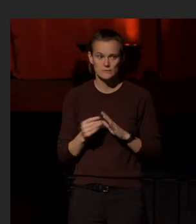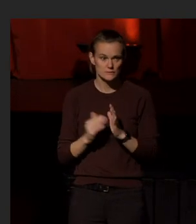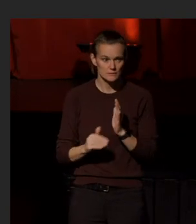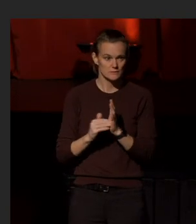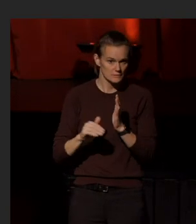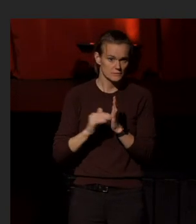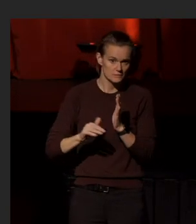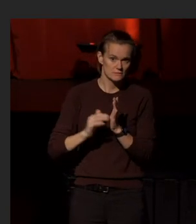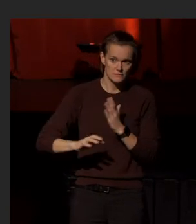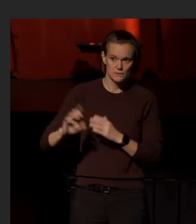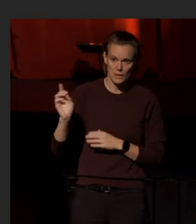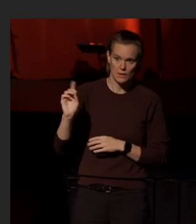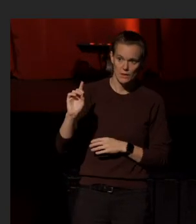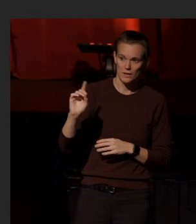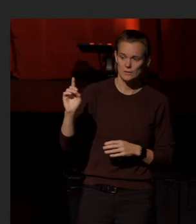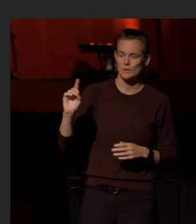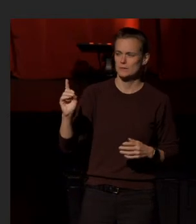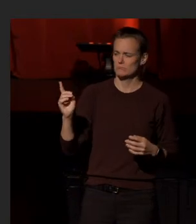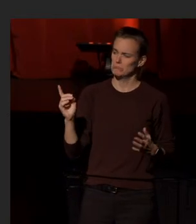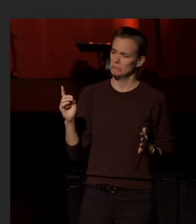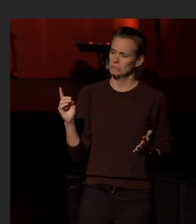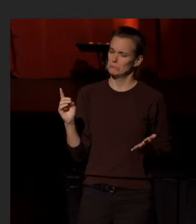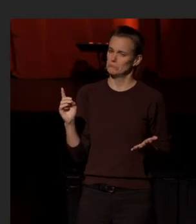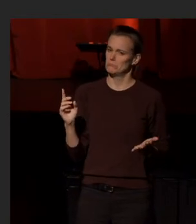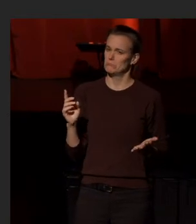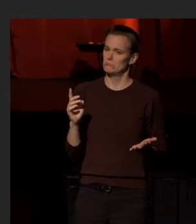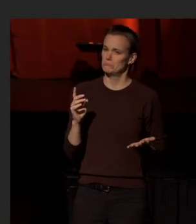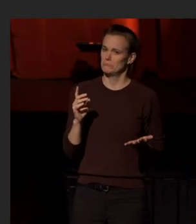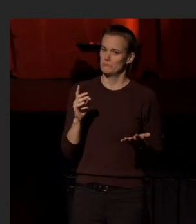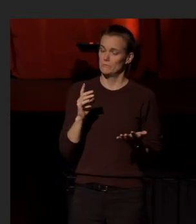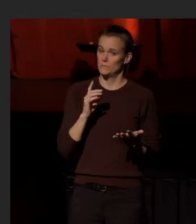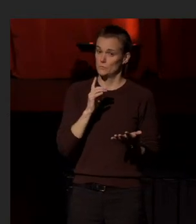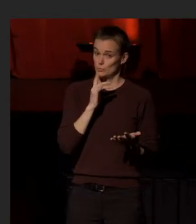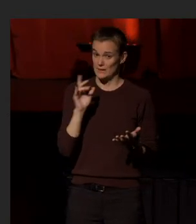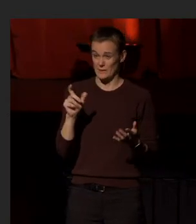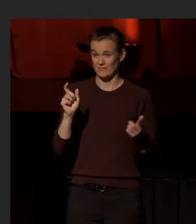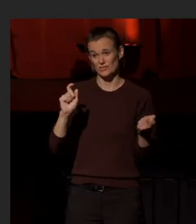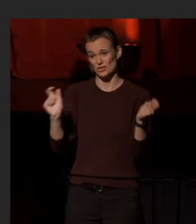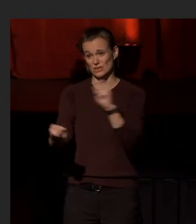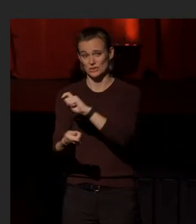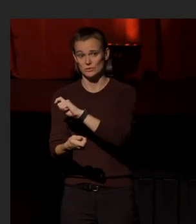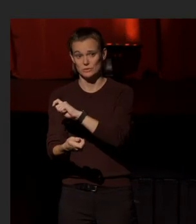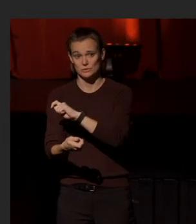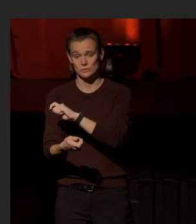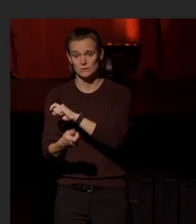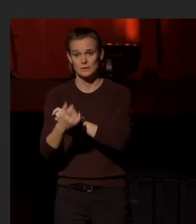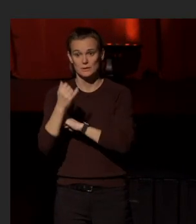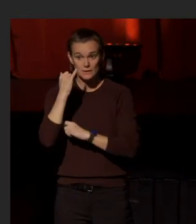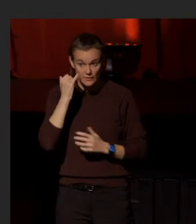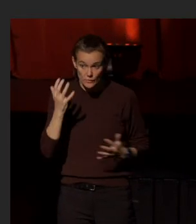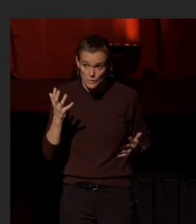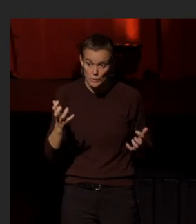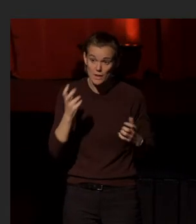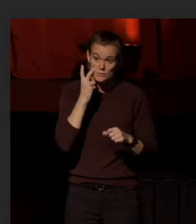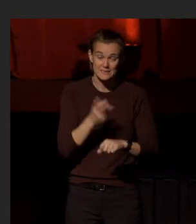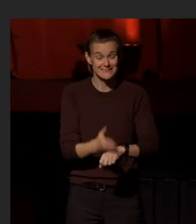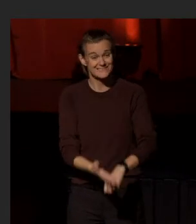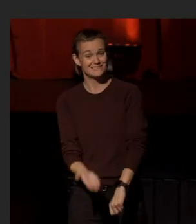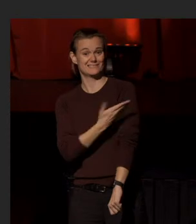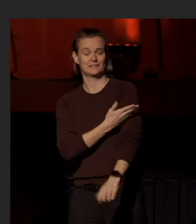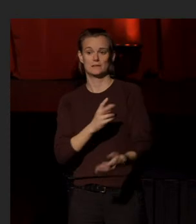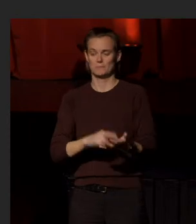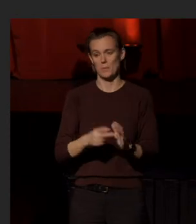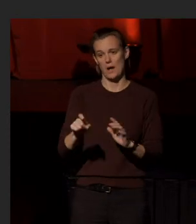where people realize that we really need to start making changes if we want to see things get better. Canada